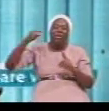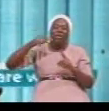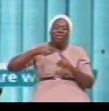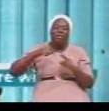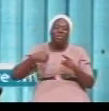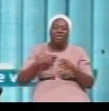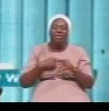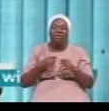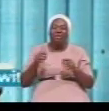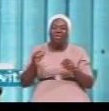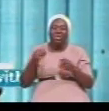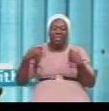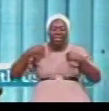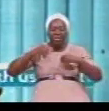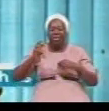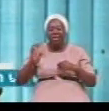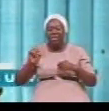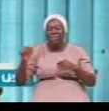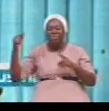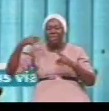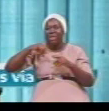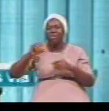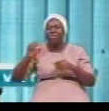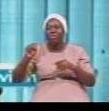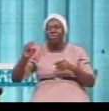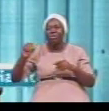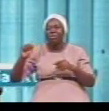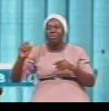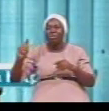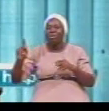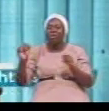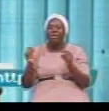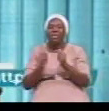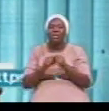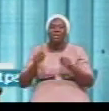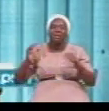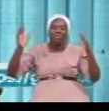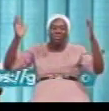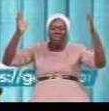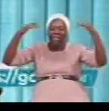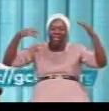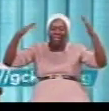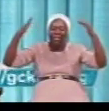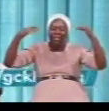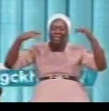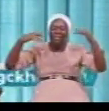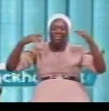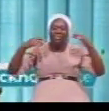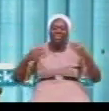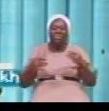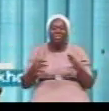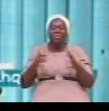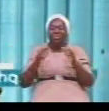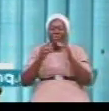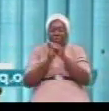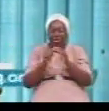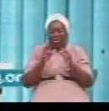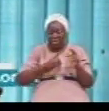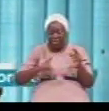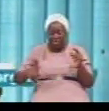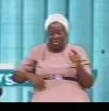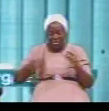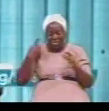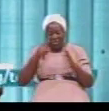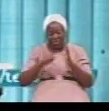rain. Until we are wet, until we are soaked with the lottery. Lift up your voice and worship the Lord for